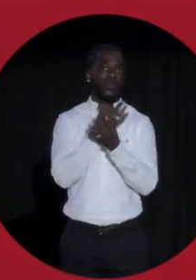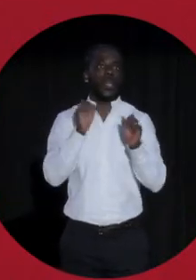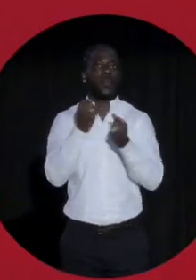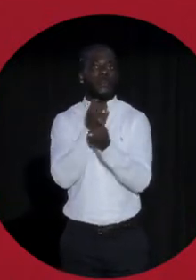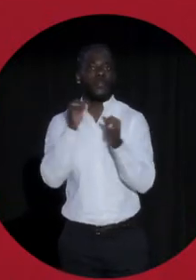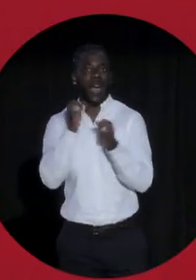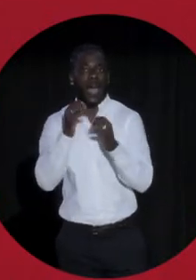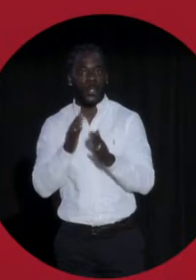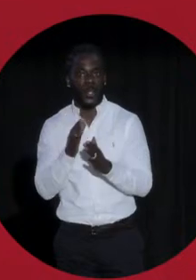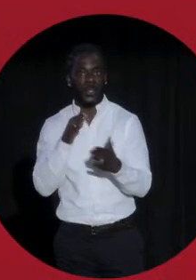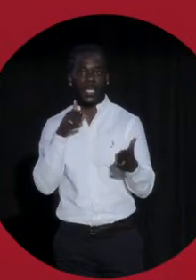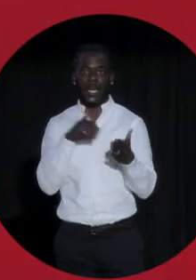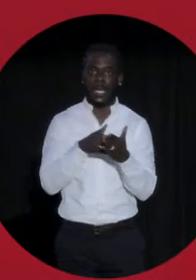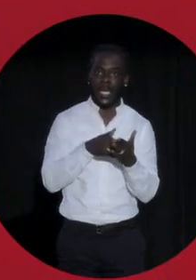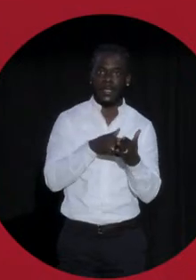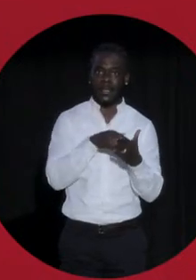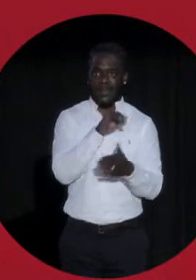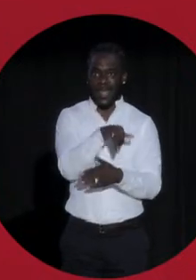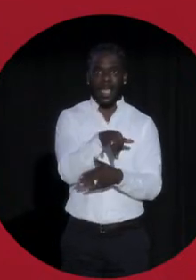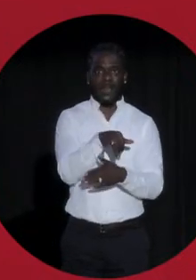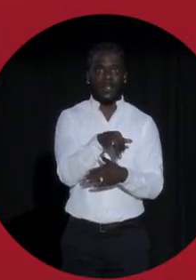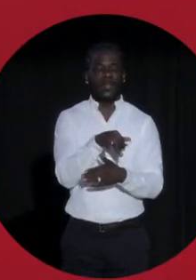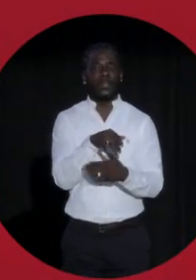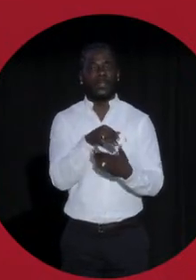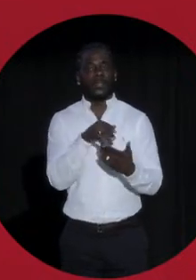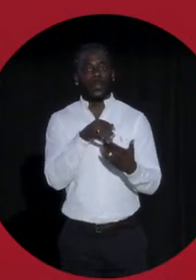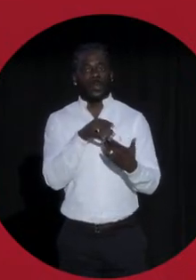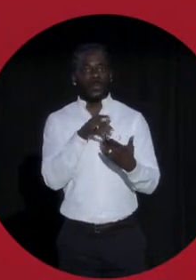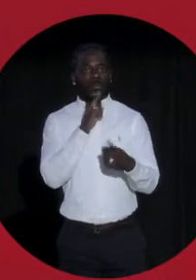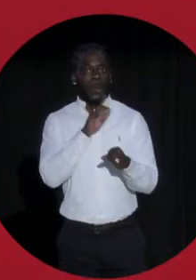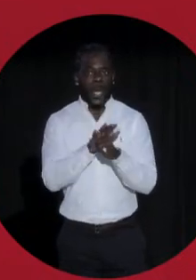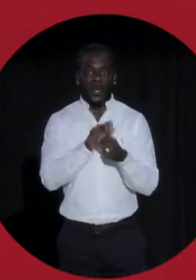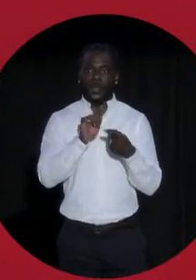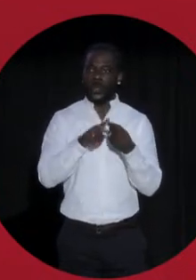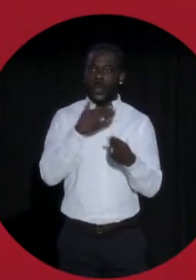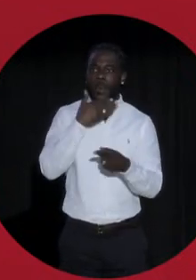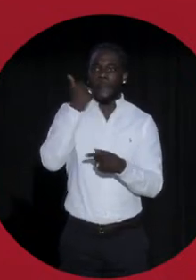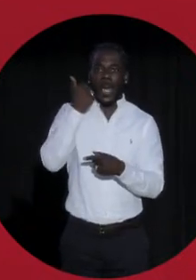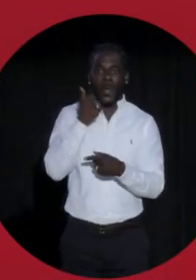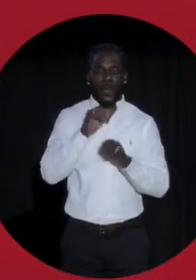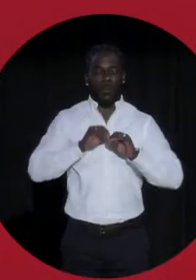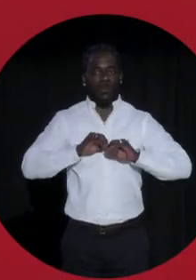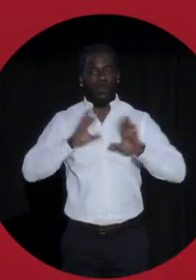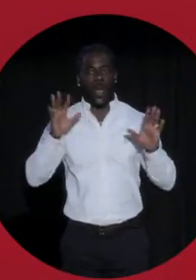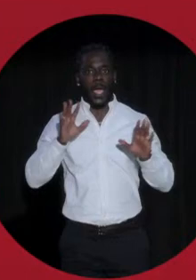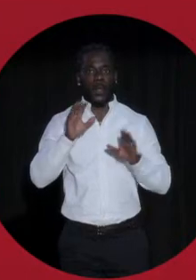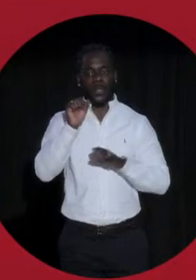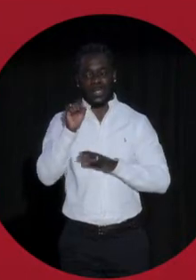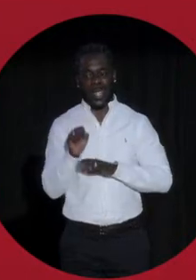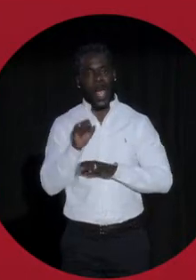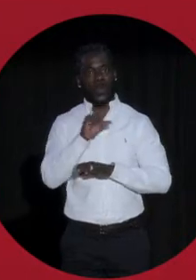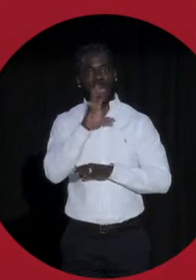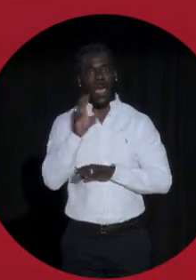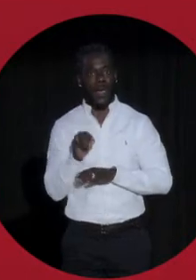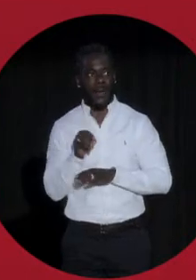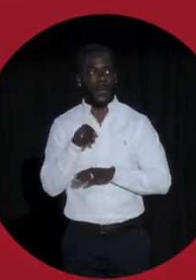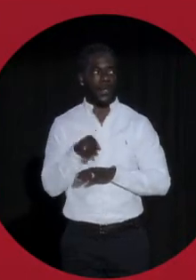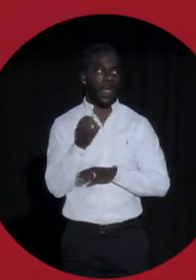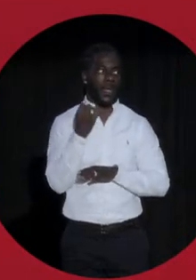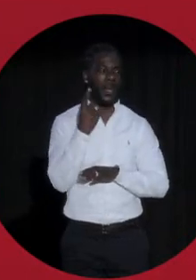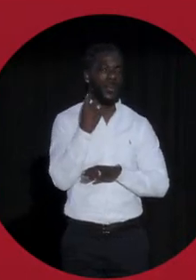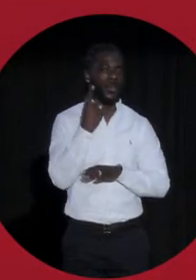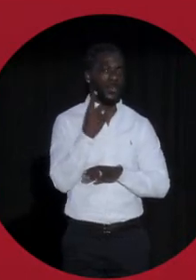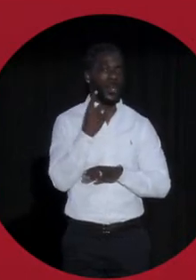apartheid, convened, communicated, and committed to a better, brighter, and blessed South Africa. They understood